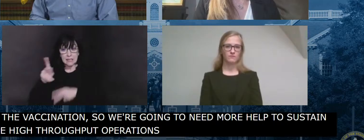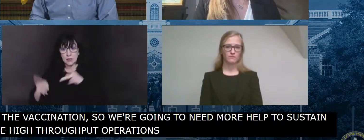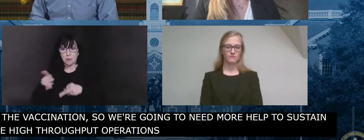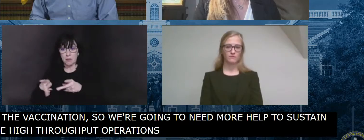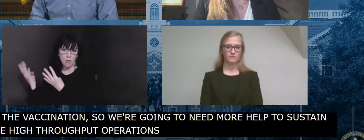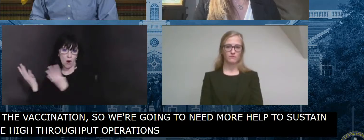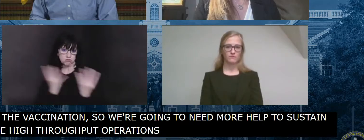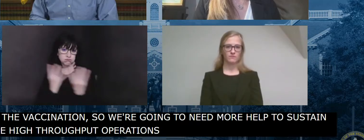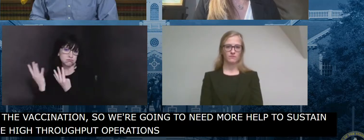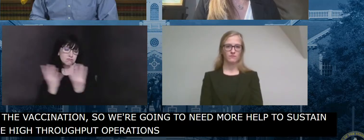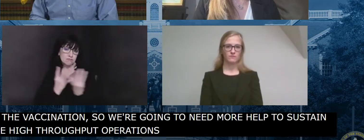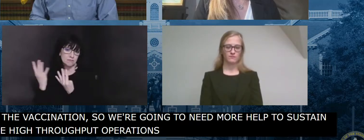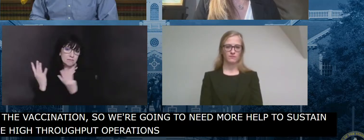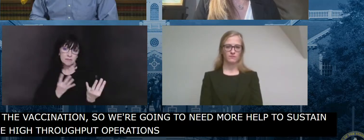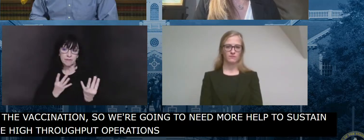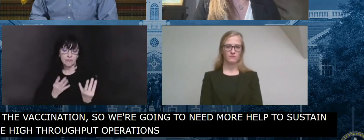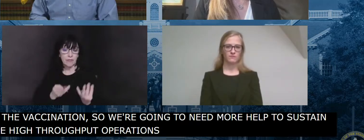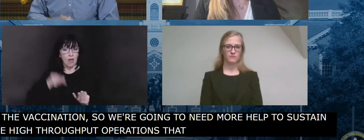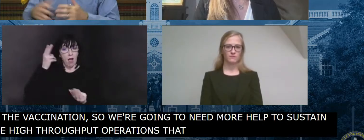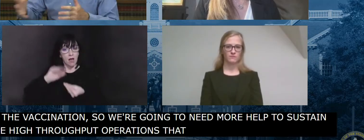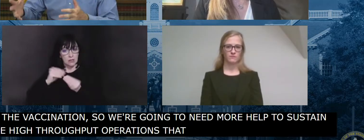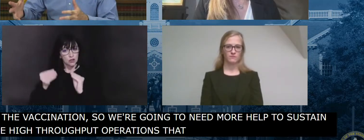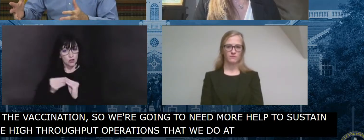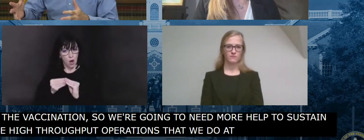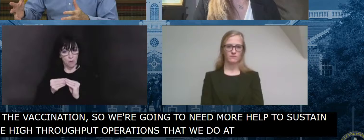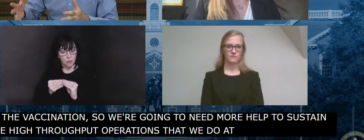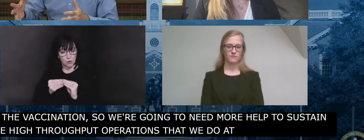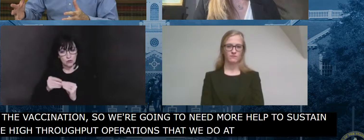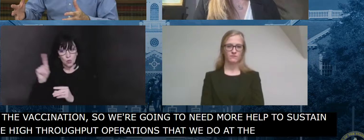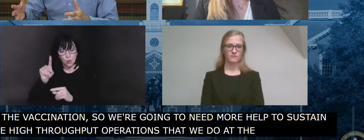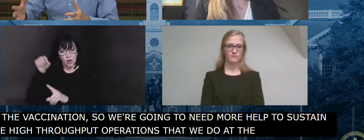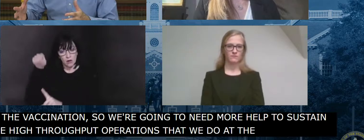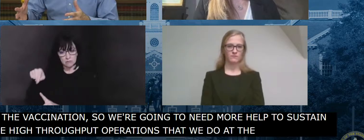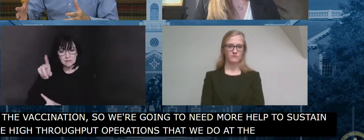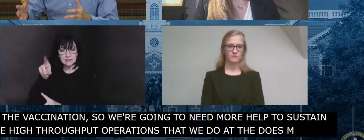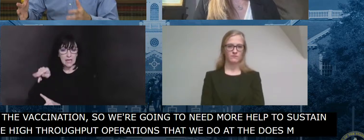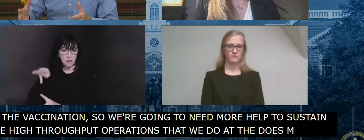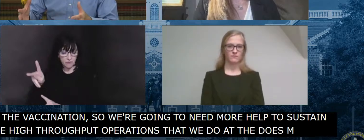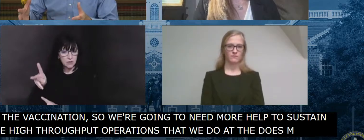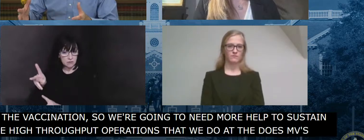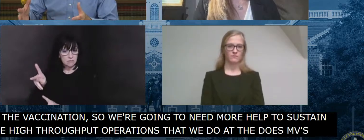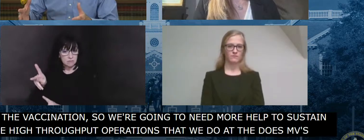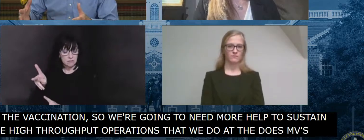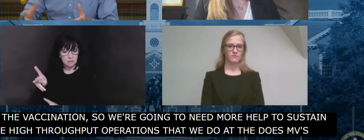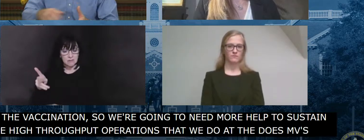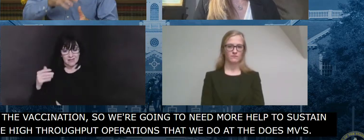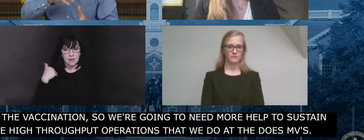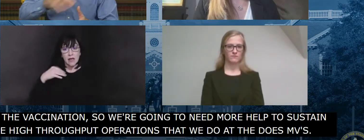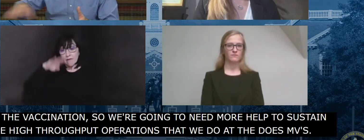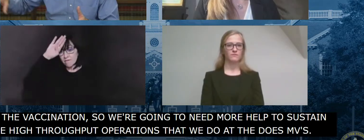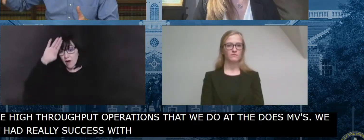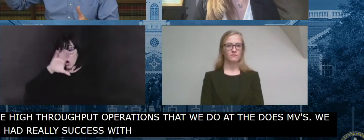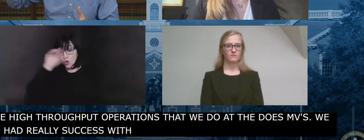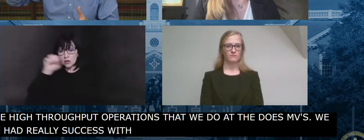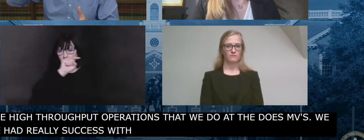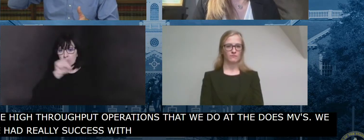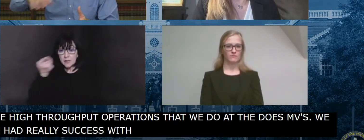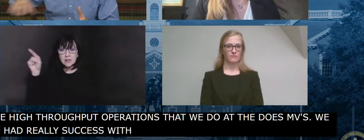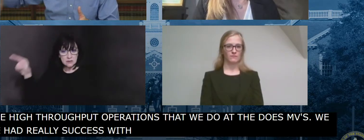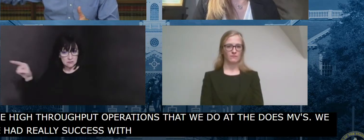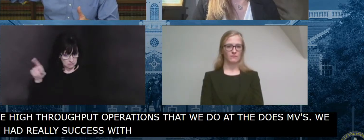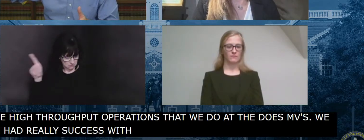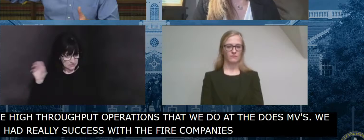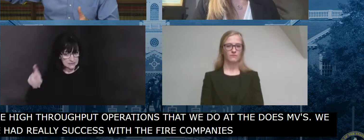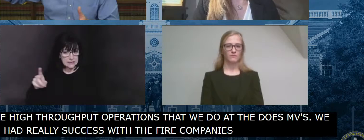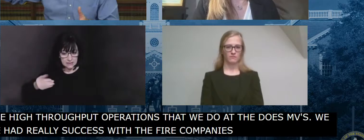we do at the DMVs, which are really effective. We've had really good success with the fire companies as well. Open the bays, let